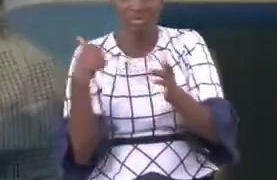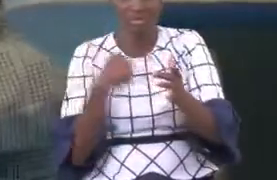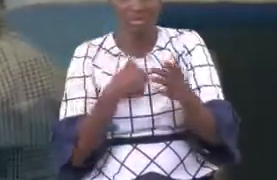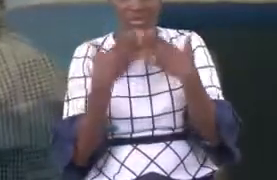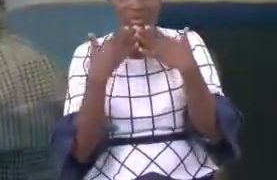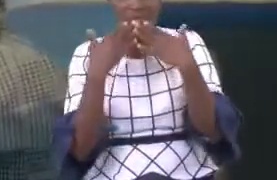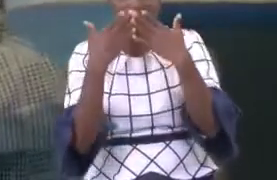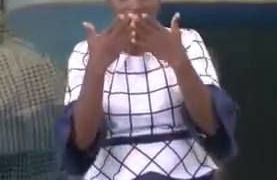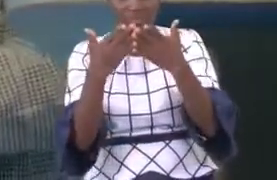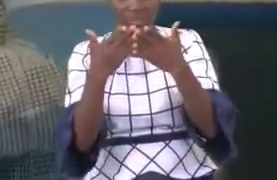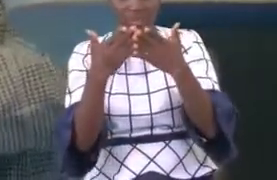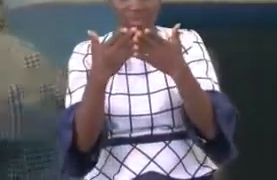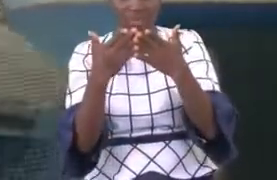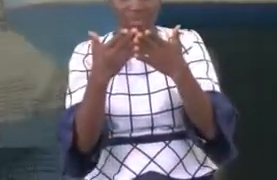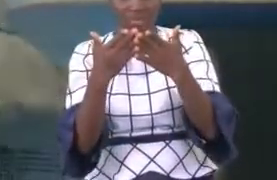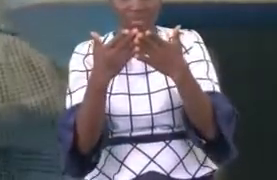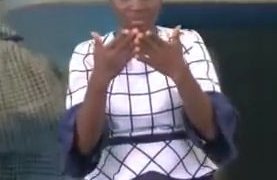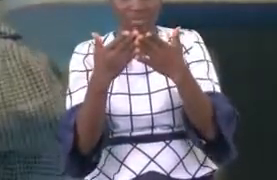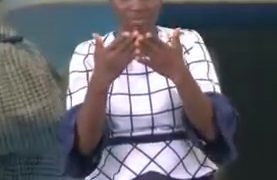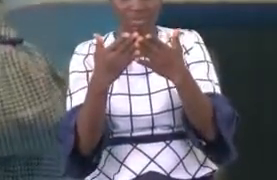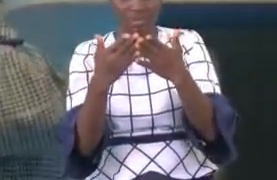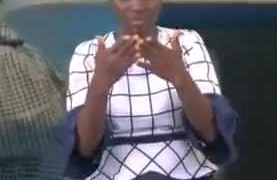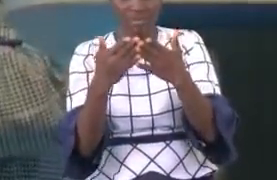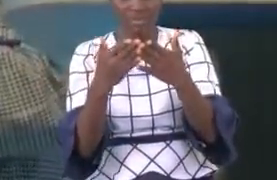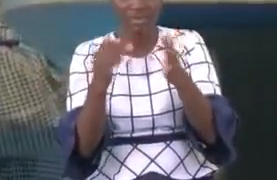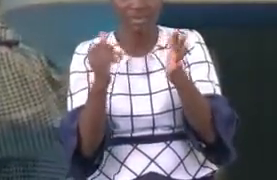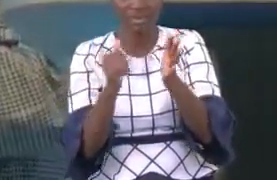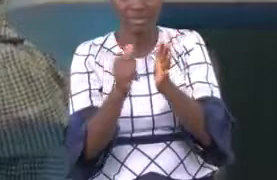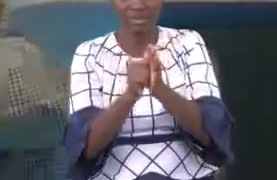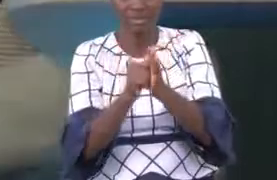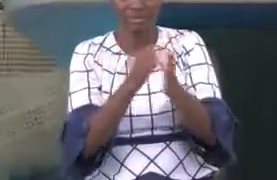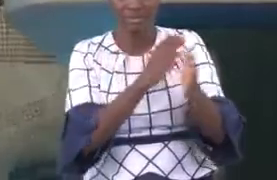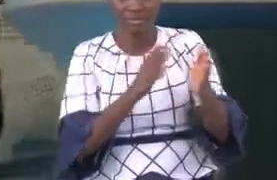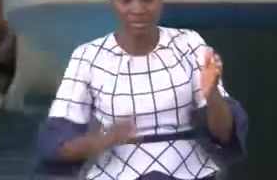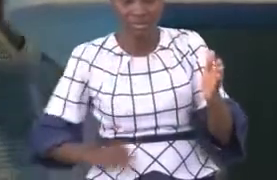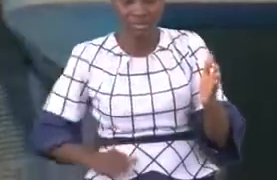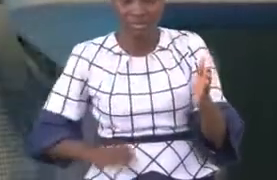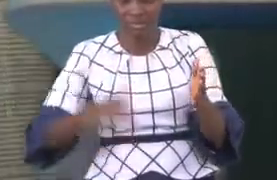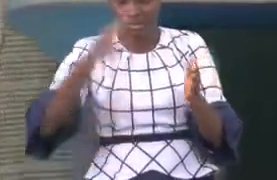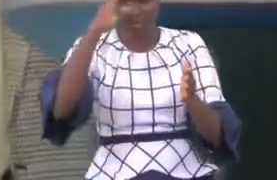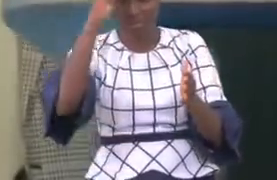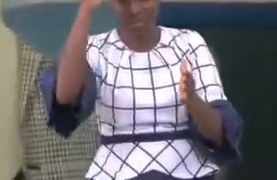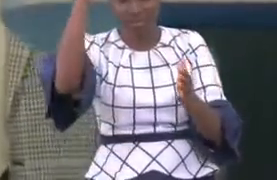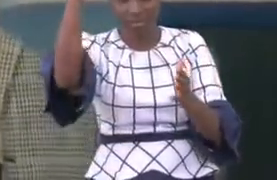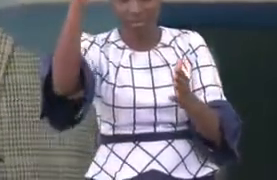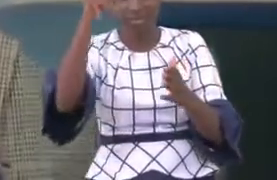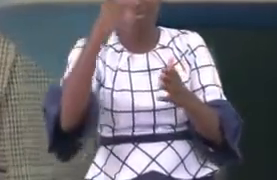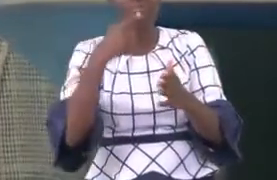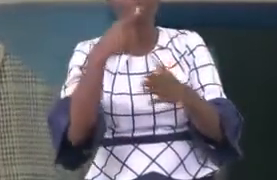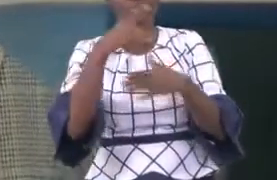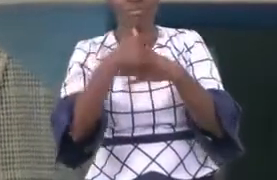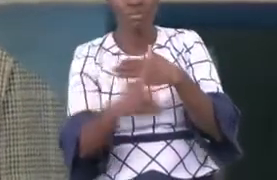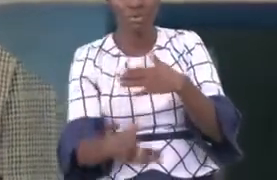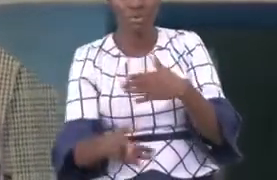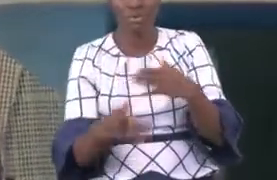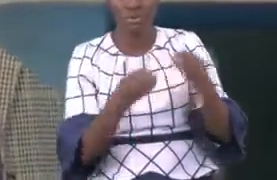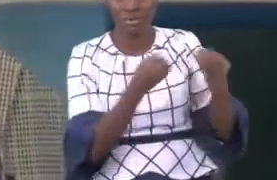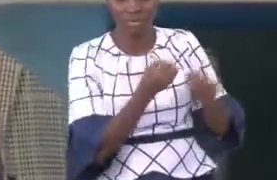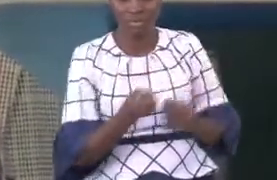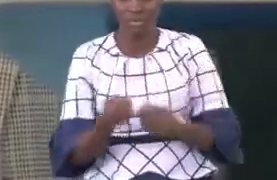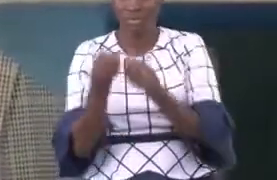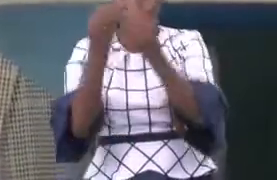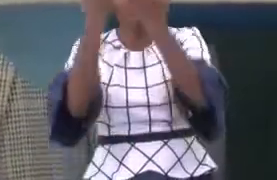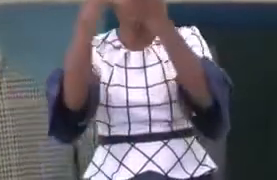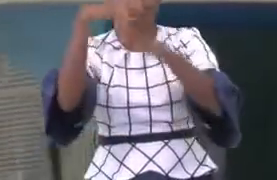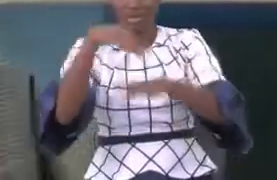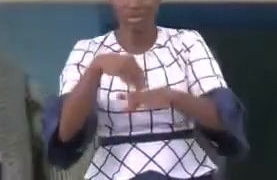his blood, his sacrifice at Calvary brings the power that sets